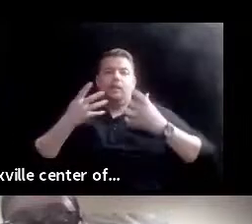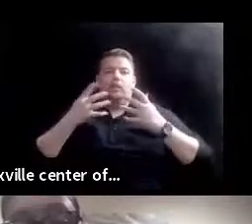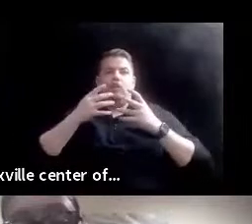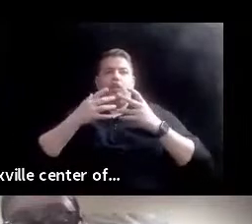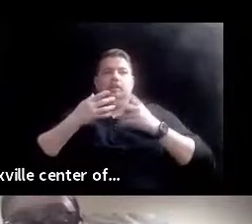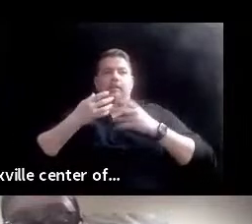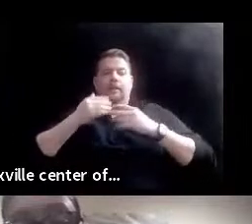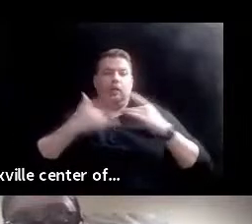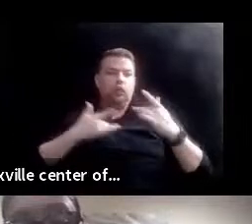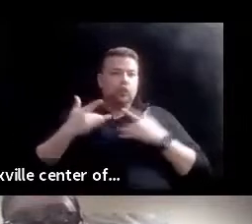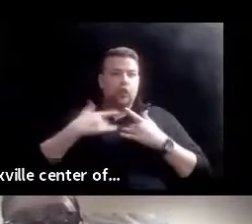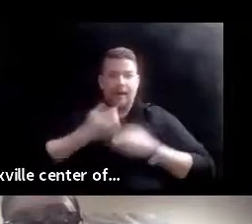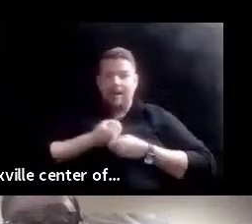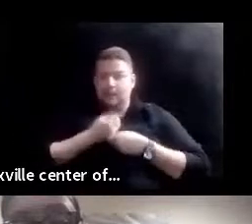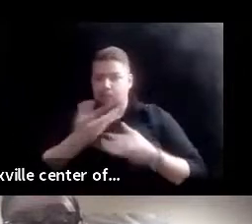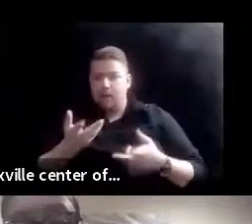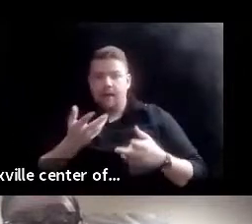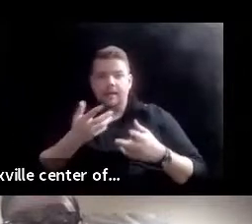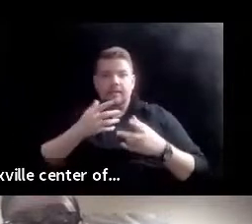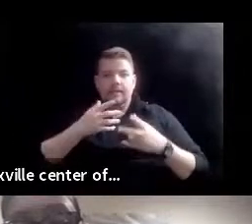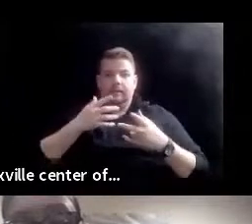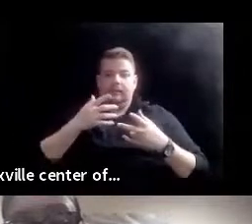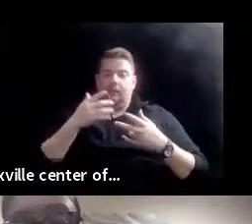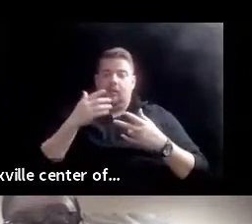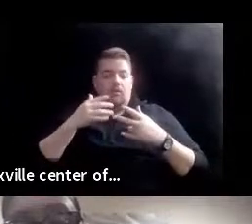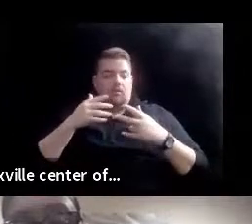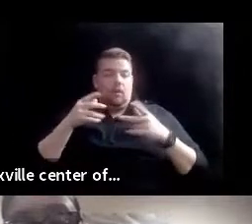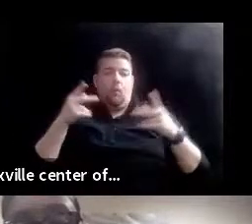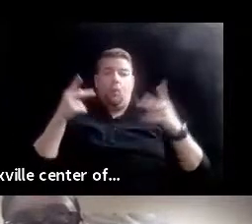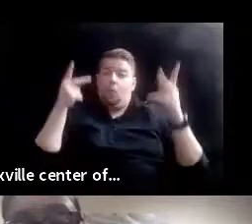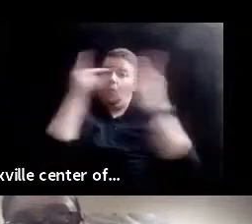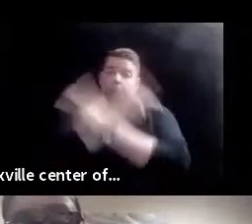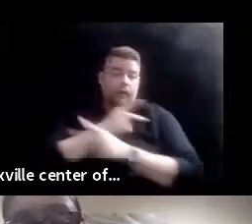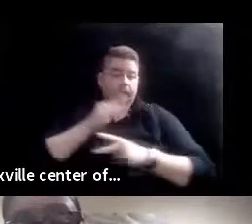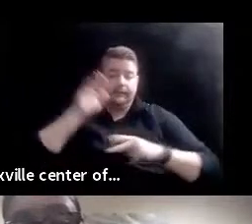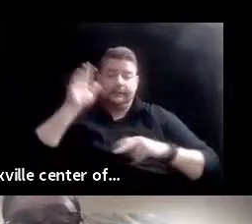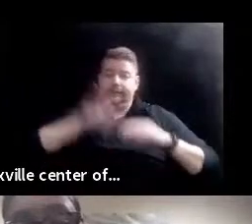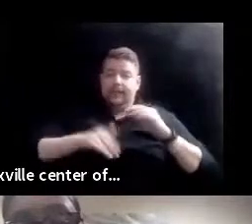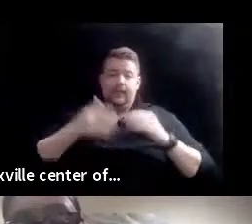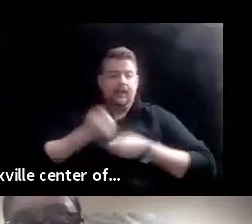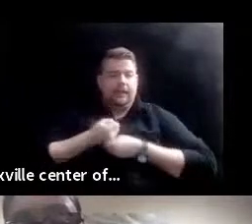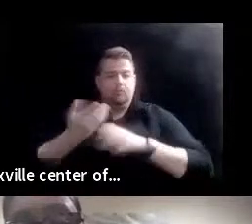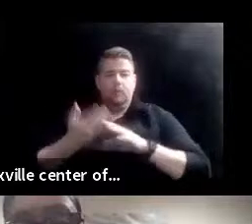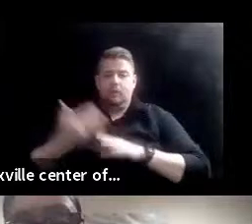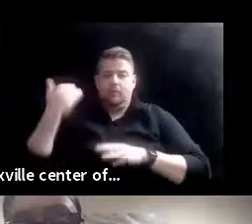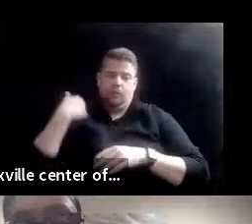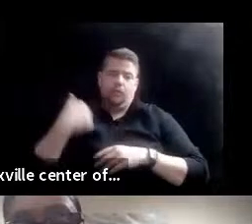was like orders of magnitude higher than what it seems like had been expressed before.